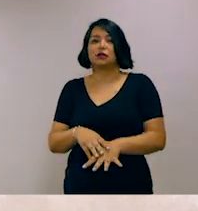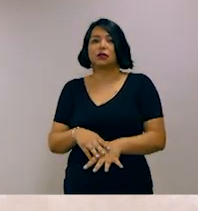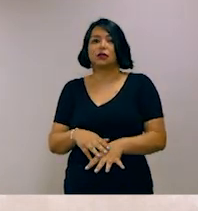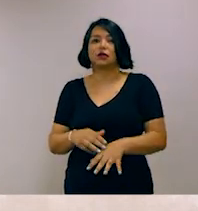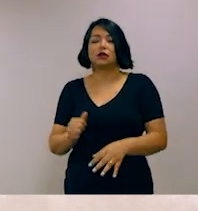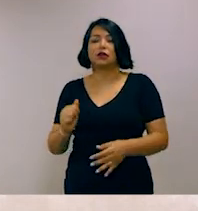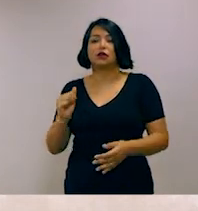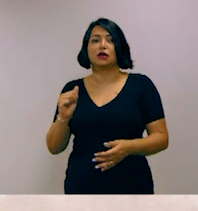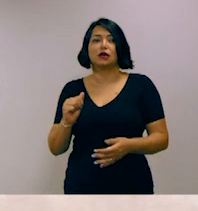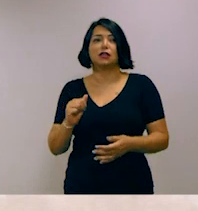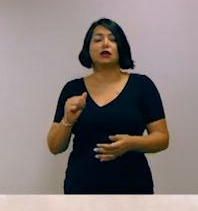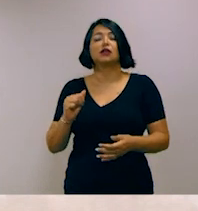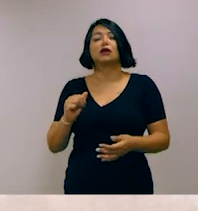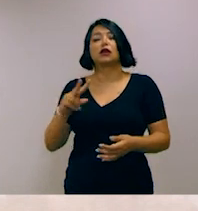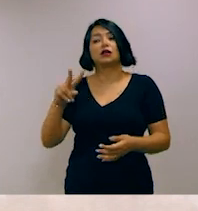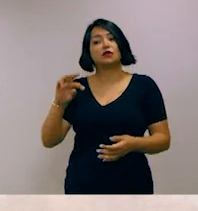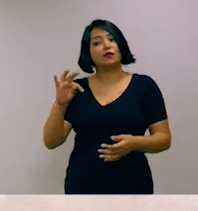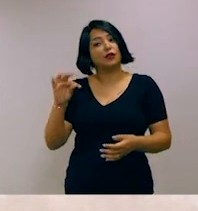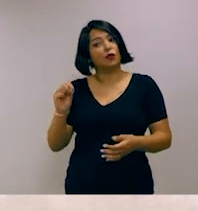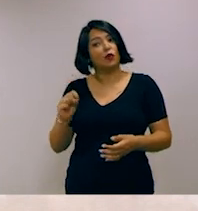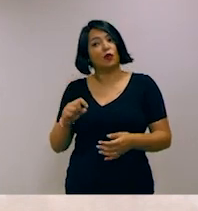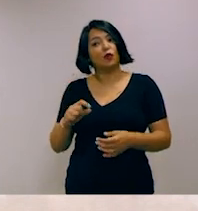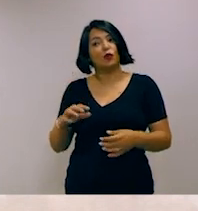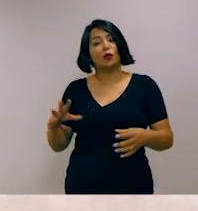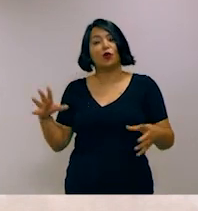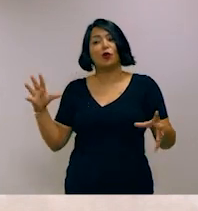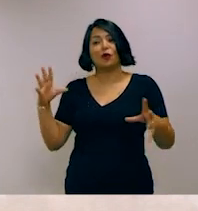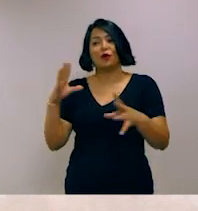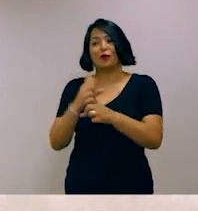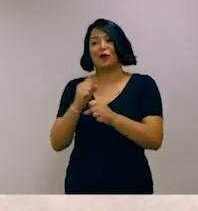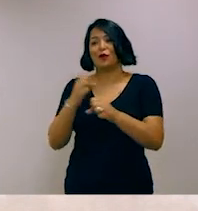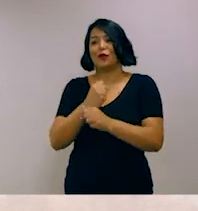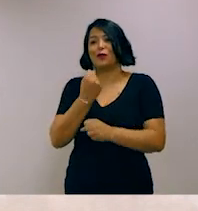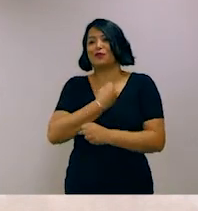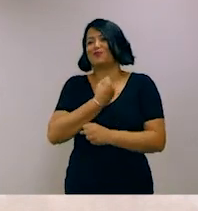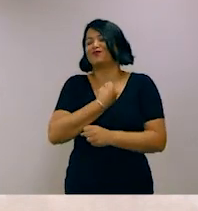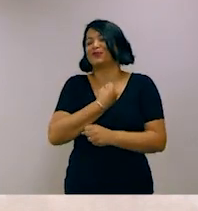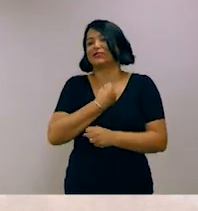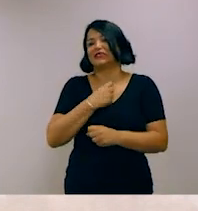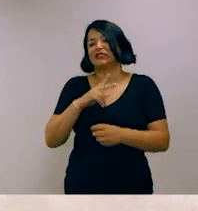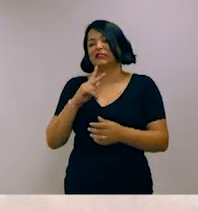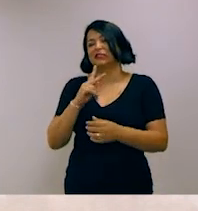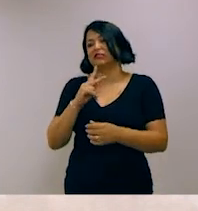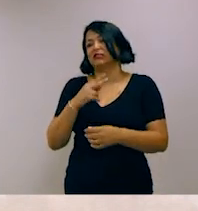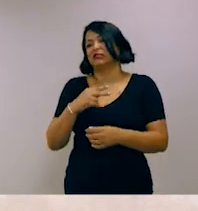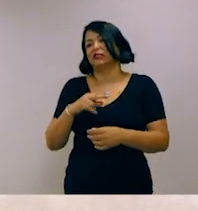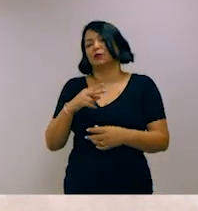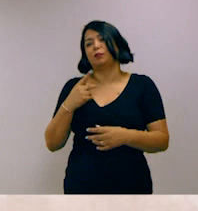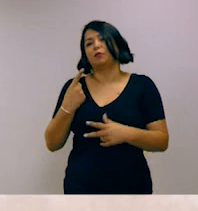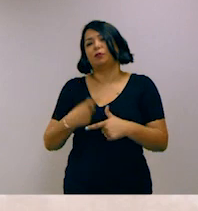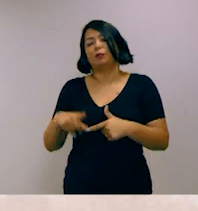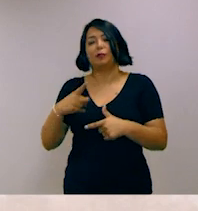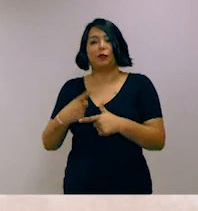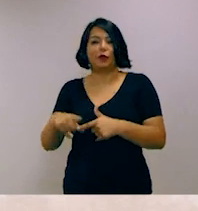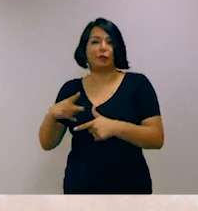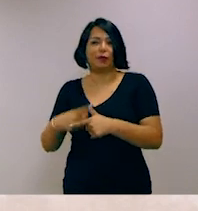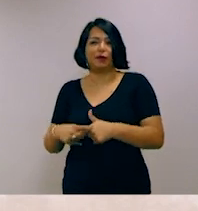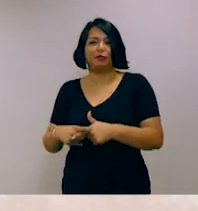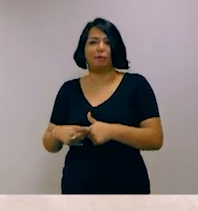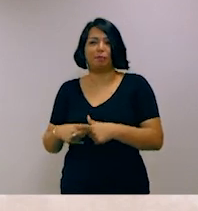clustering with these vectors with 300 dimensions, the clustering algorithms would not work